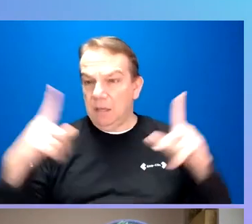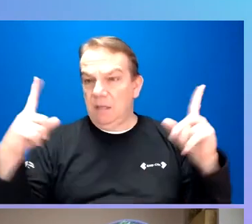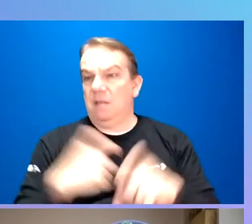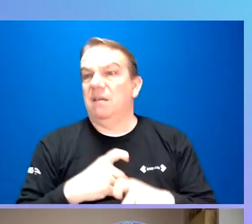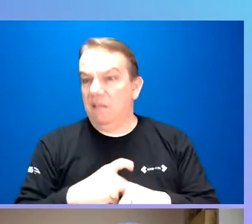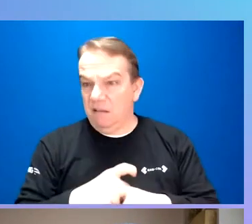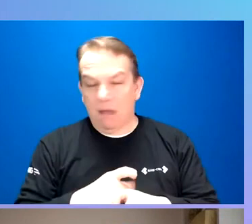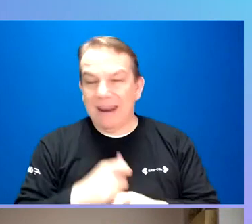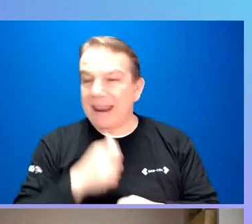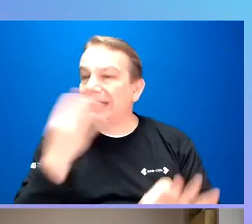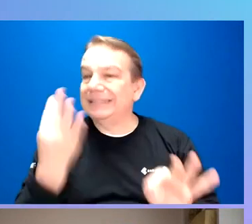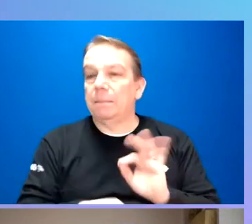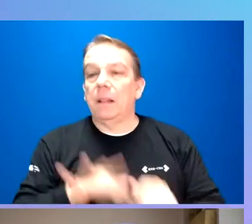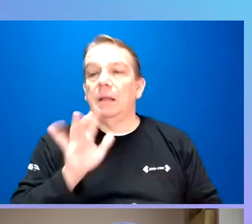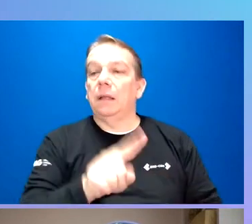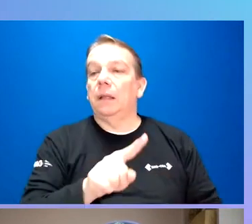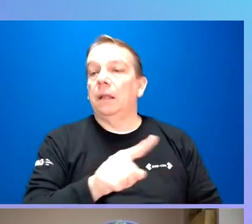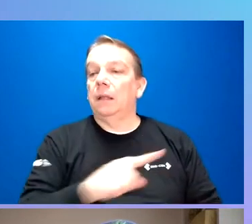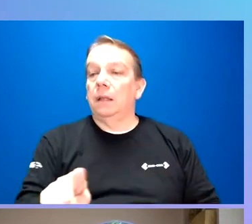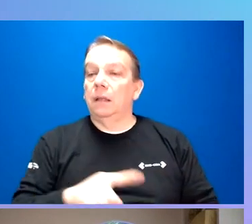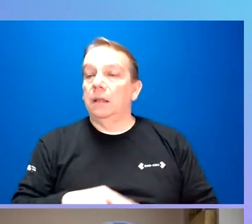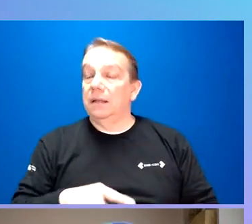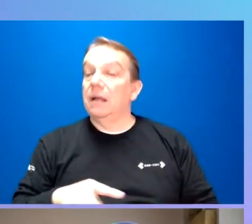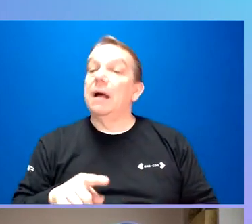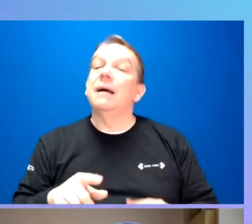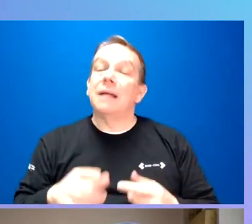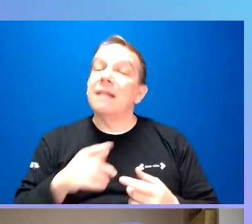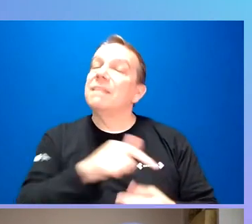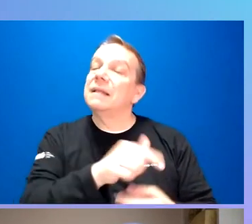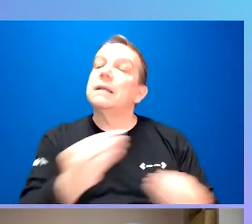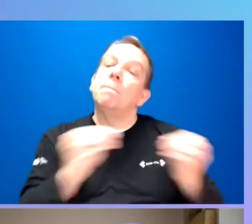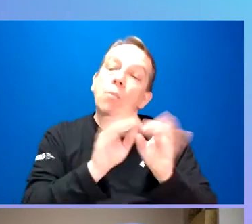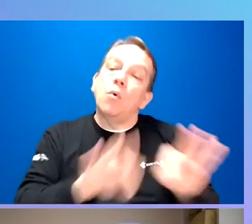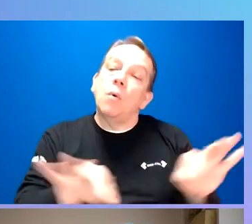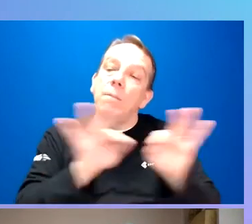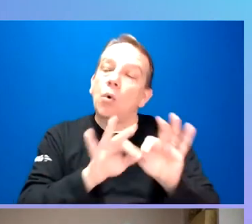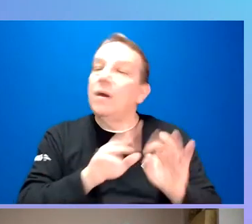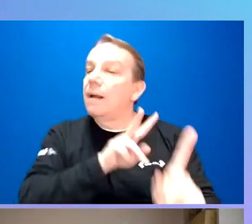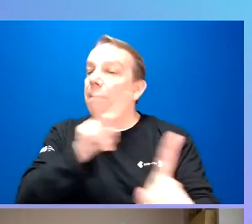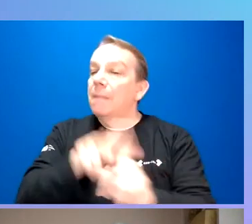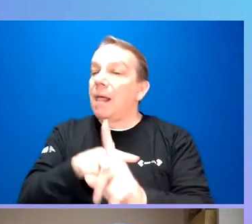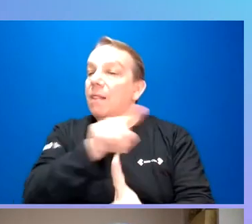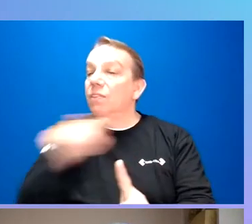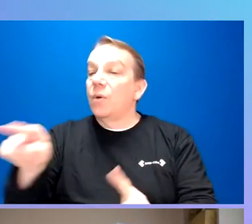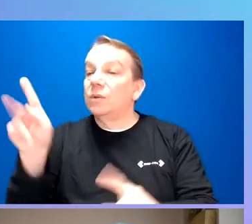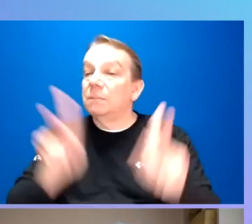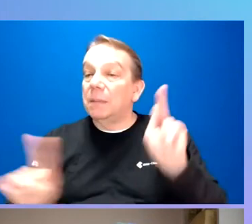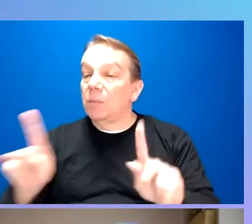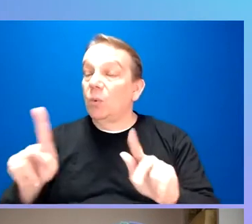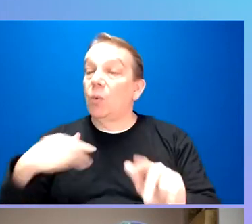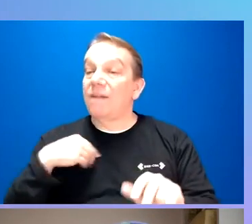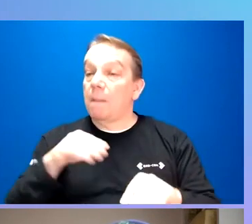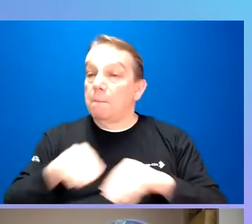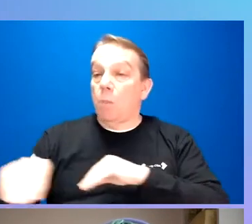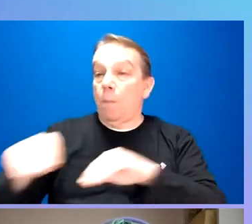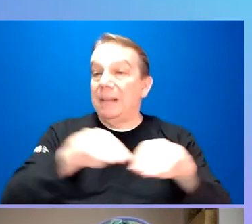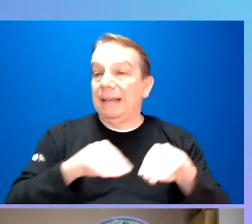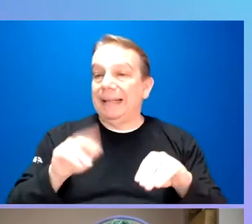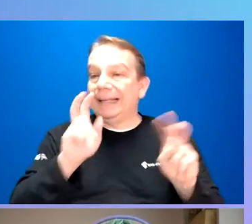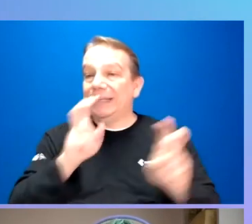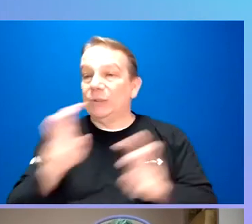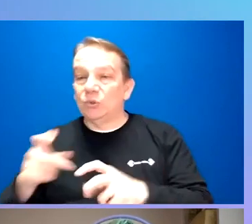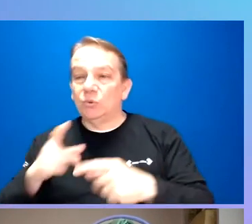complex task, especially for our folks that have, like I mentioned, fine motor skills, deficiencies, or different